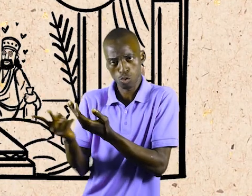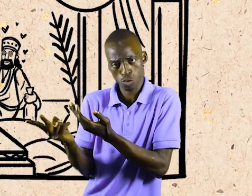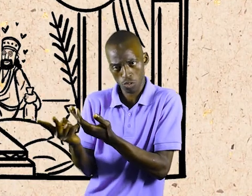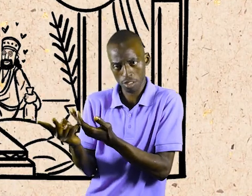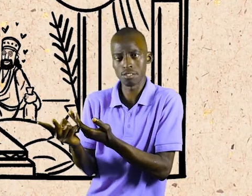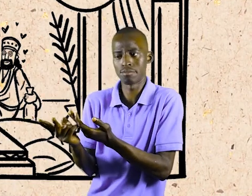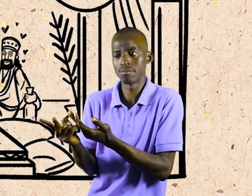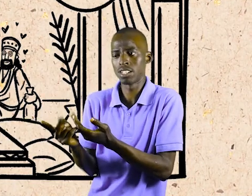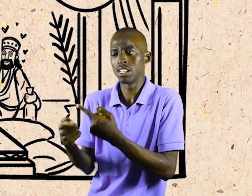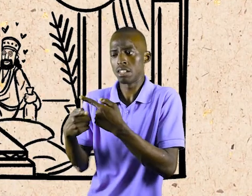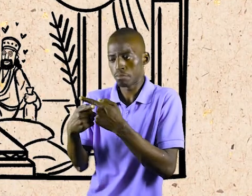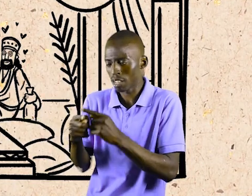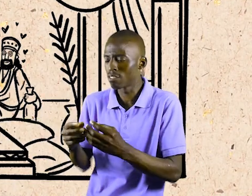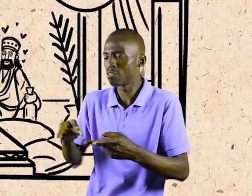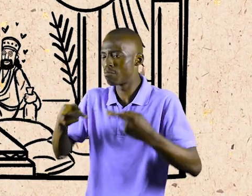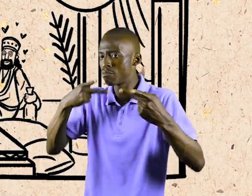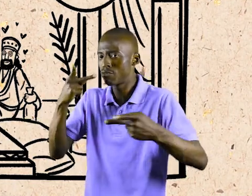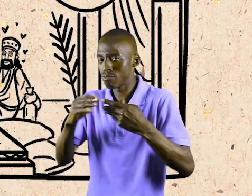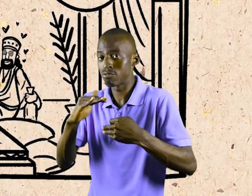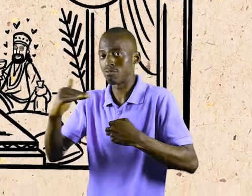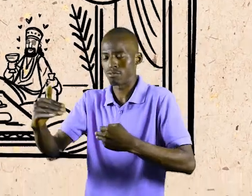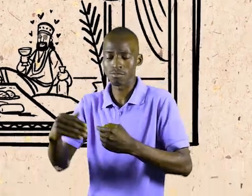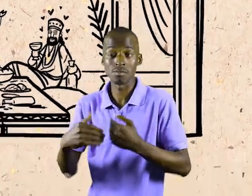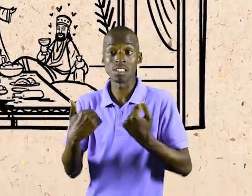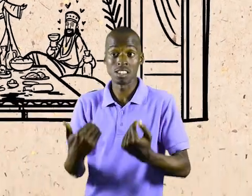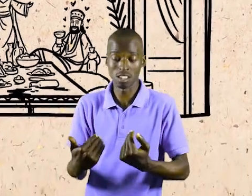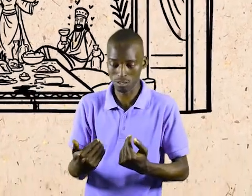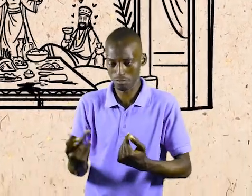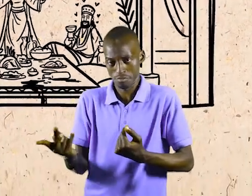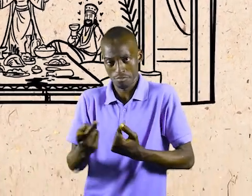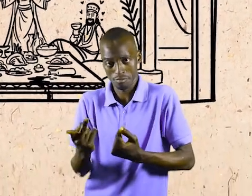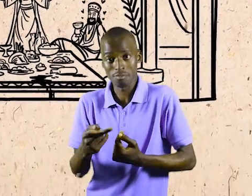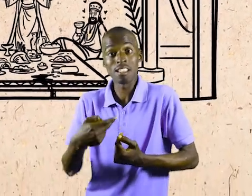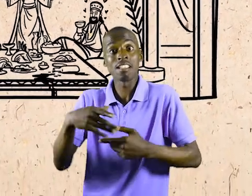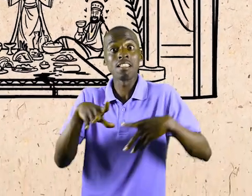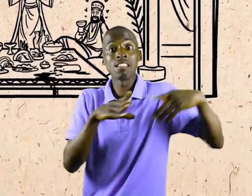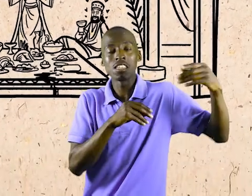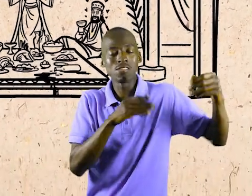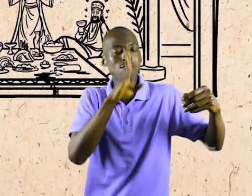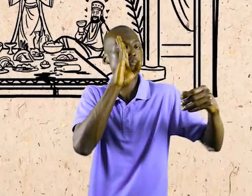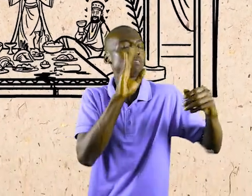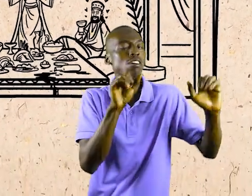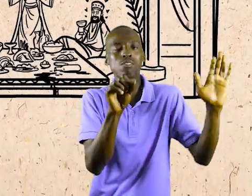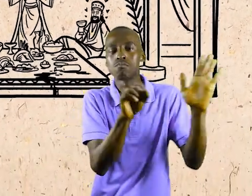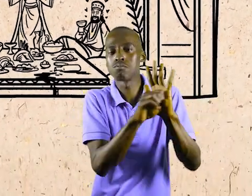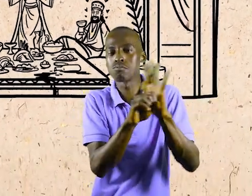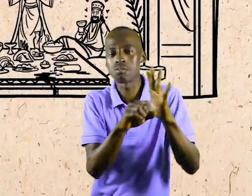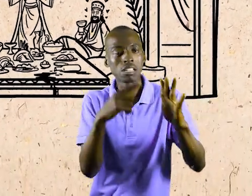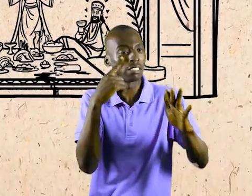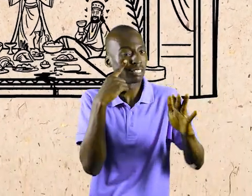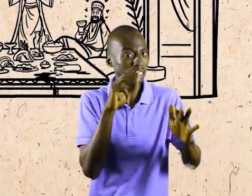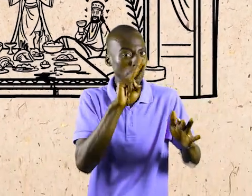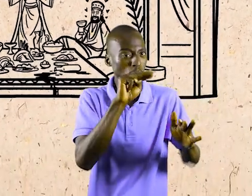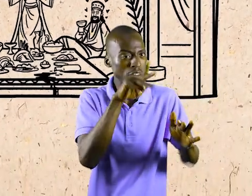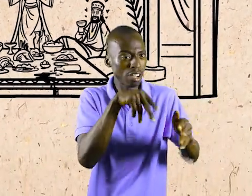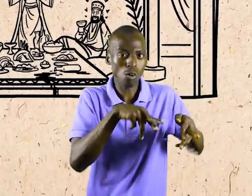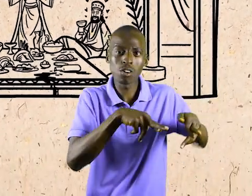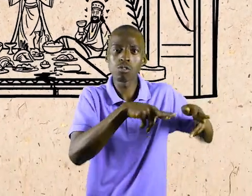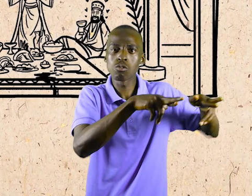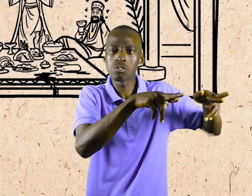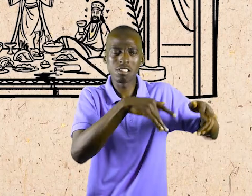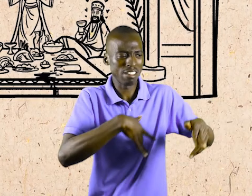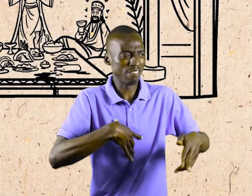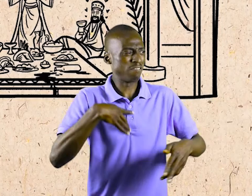an exclusive banquet the following day. So Haman leaves the banquet totally drunk, and he sees Mordecai in the street.